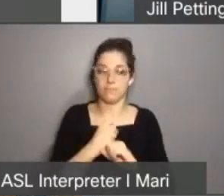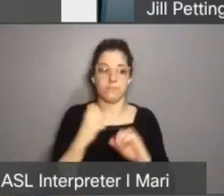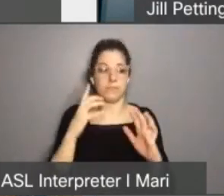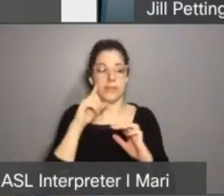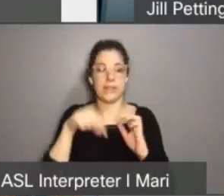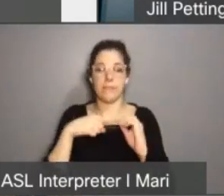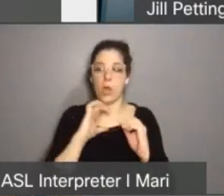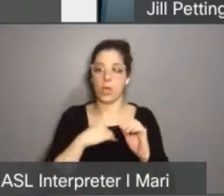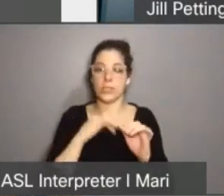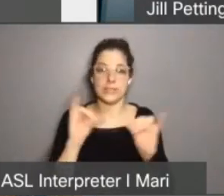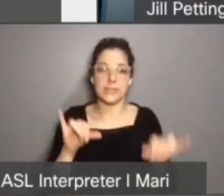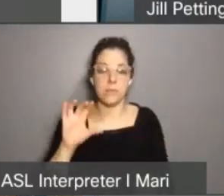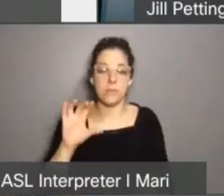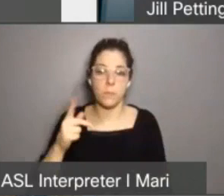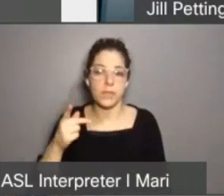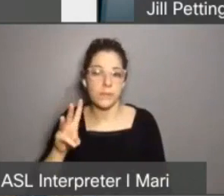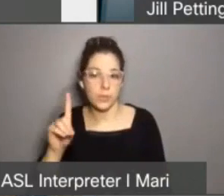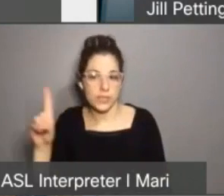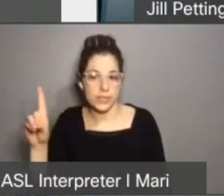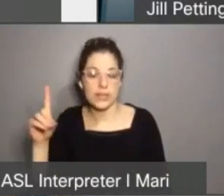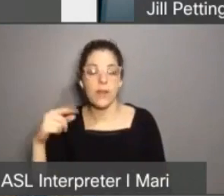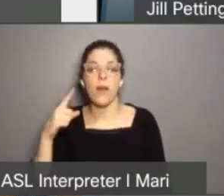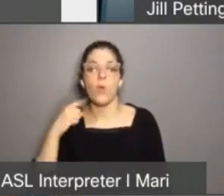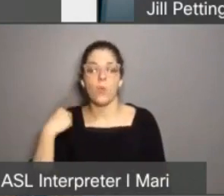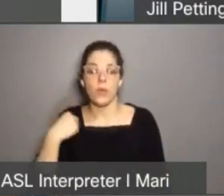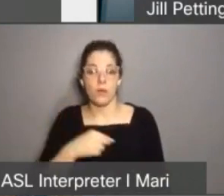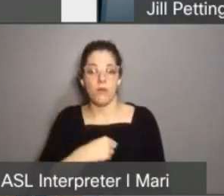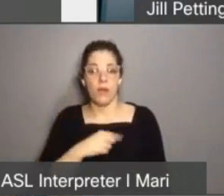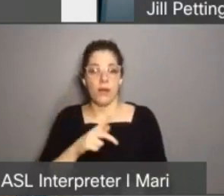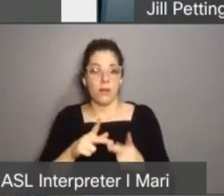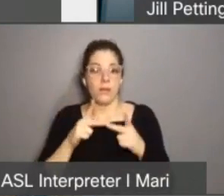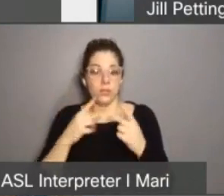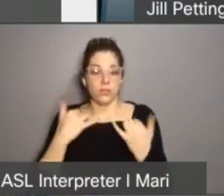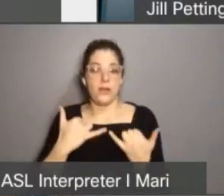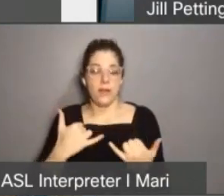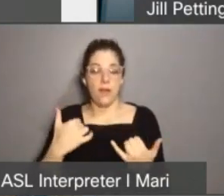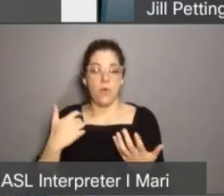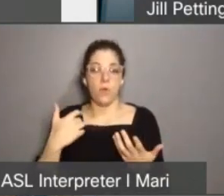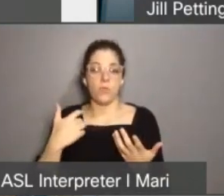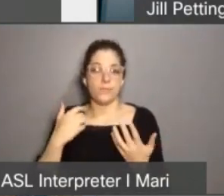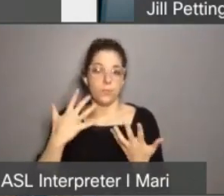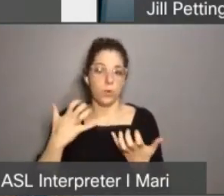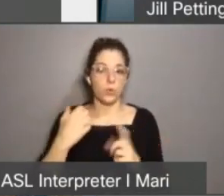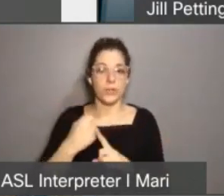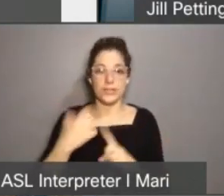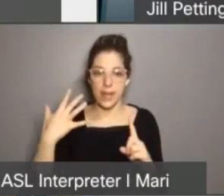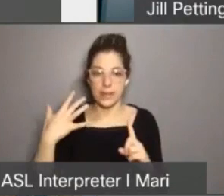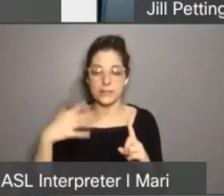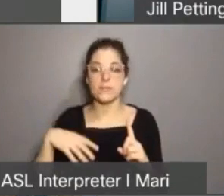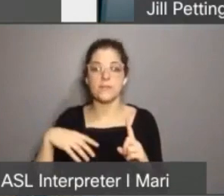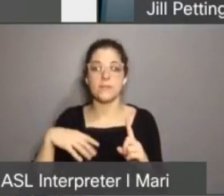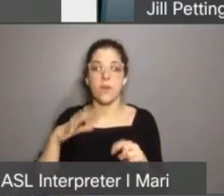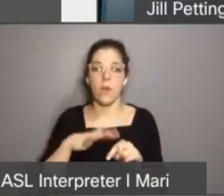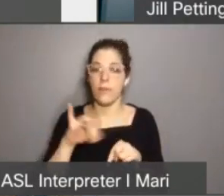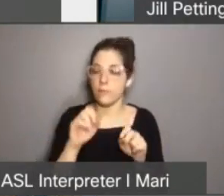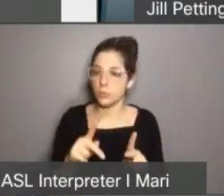system, OPWDD in general, I think we are at a point where we are looking to expand the opportunities